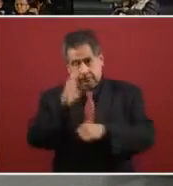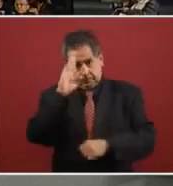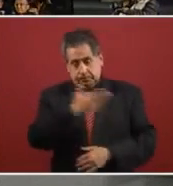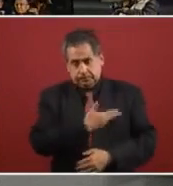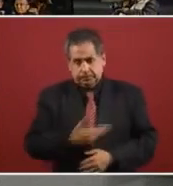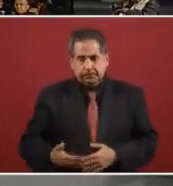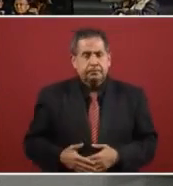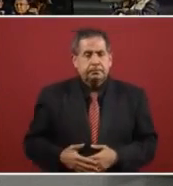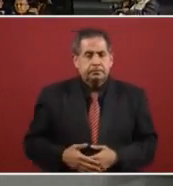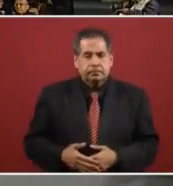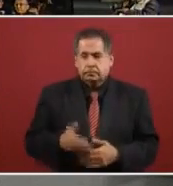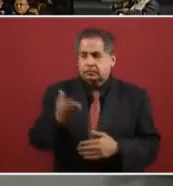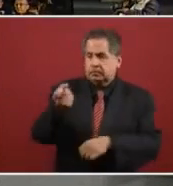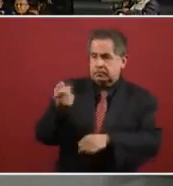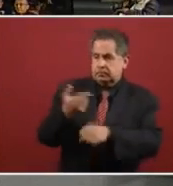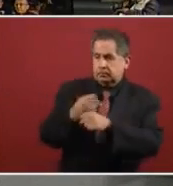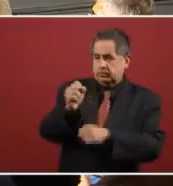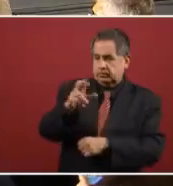Hello, Mr. President.